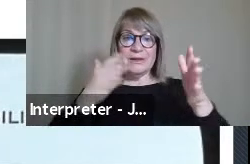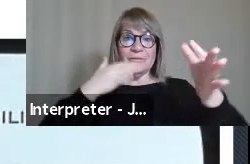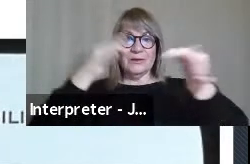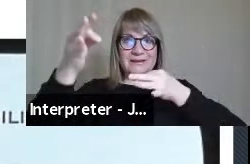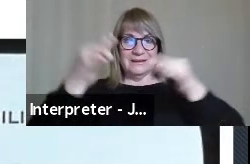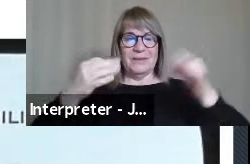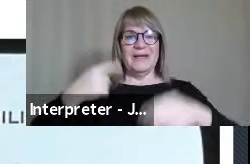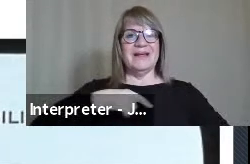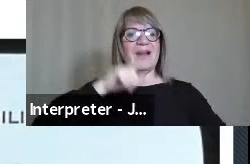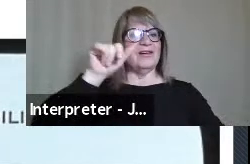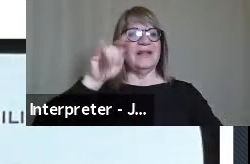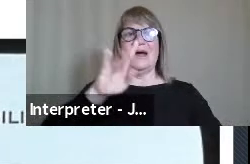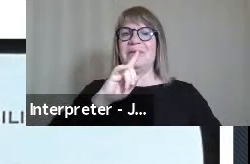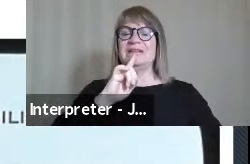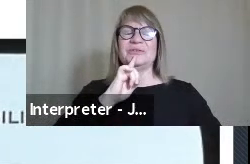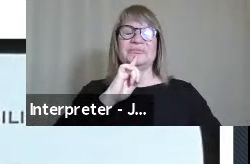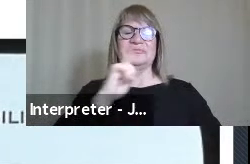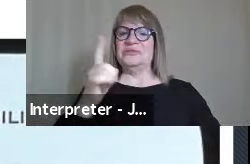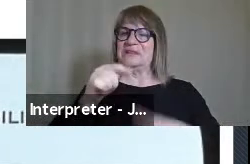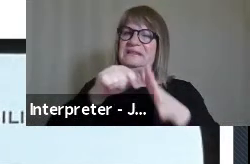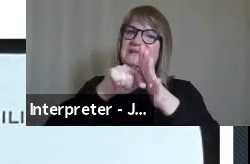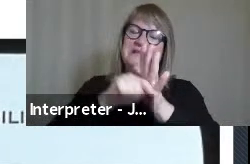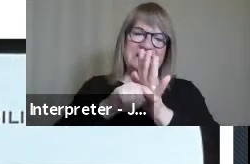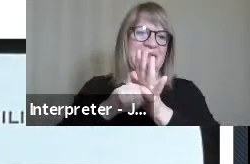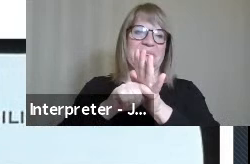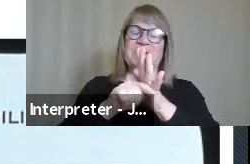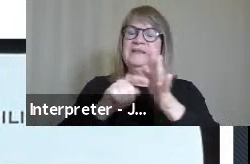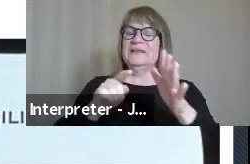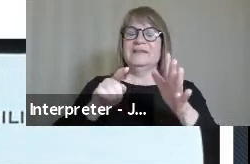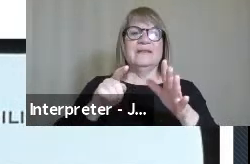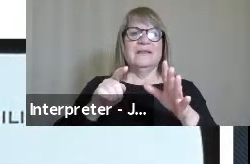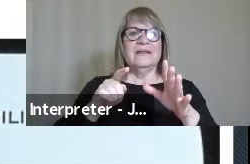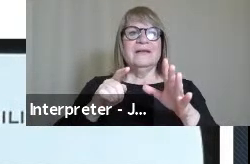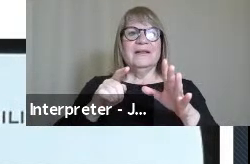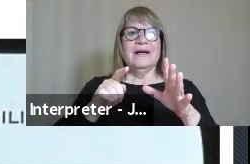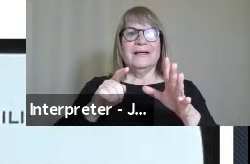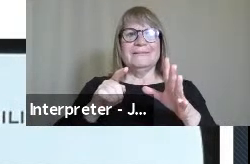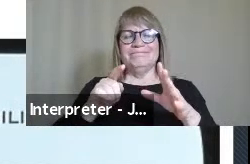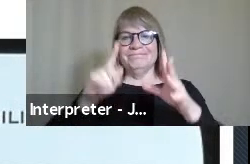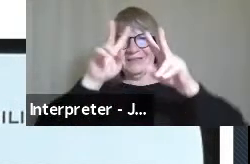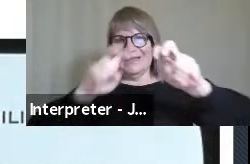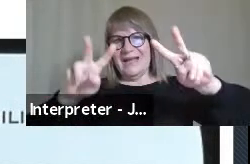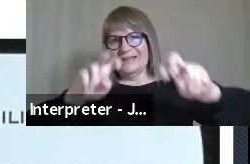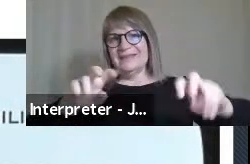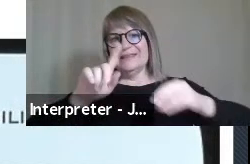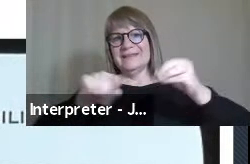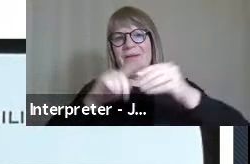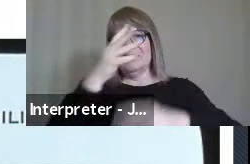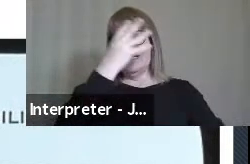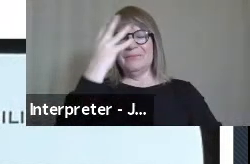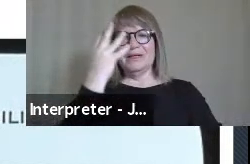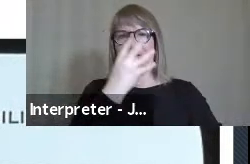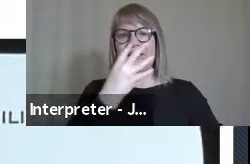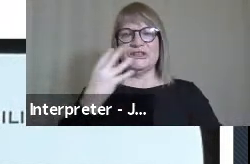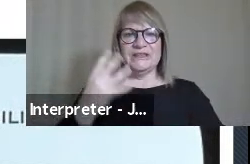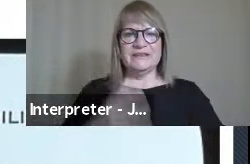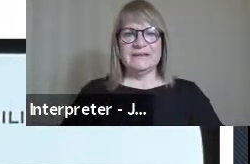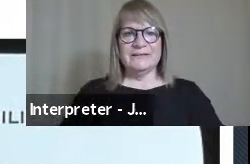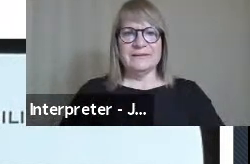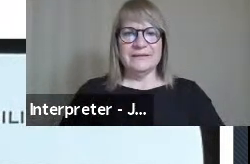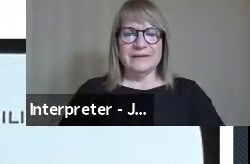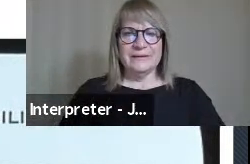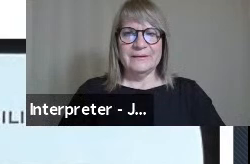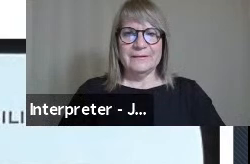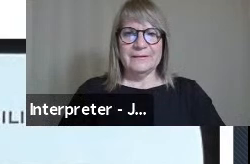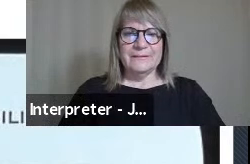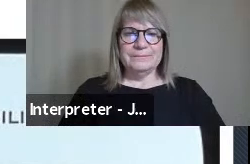robust analysis of immigration and racialization um i think i have a chat oh we see there are